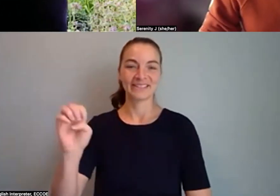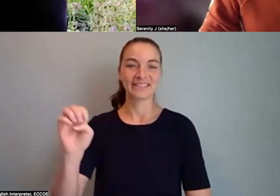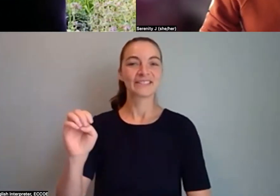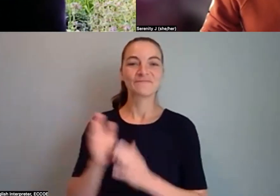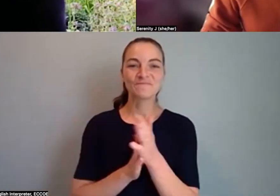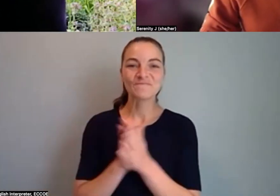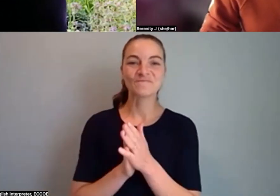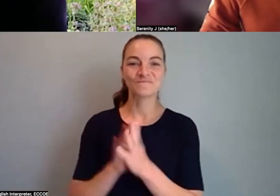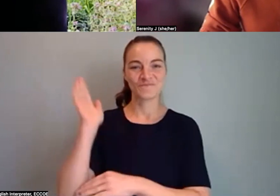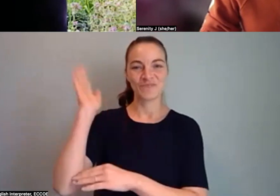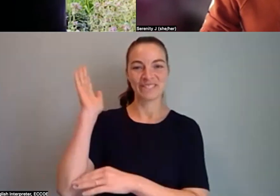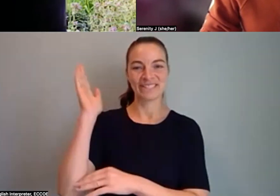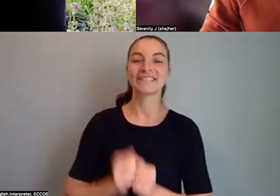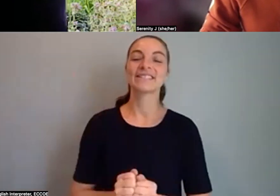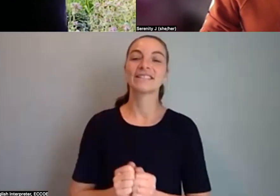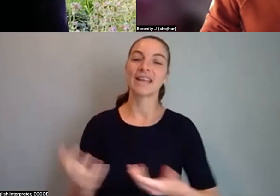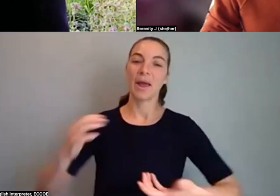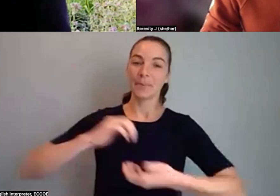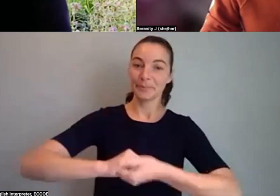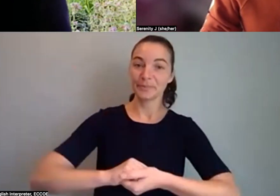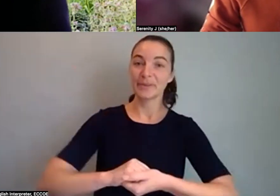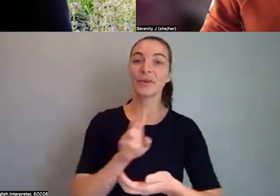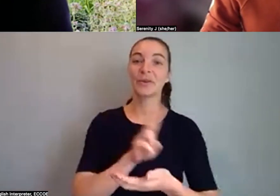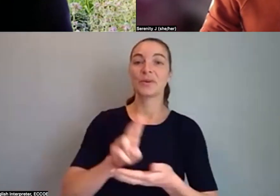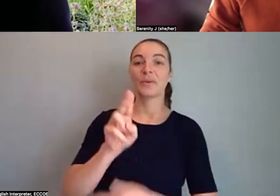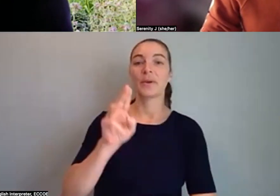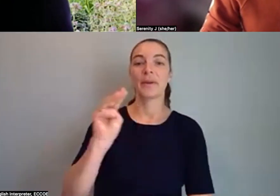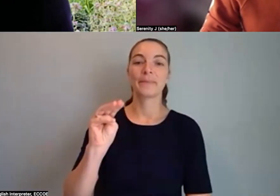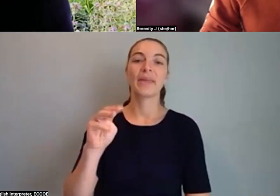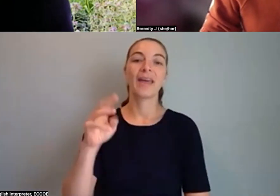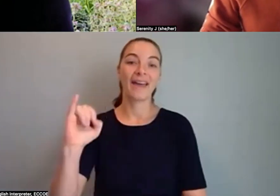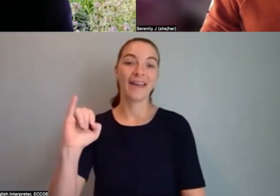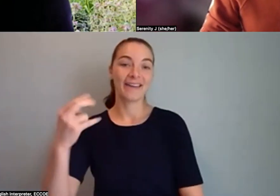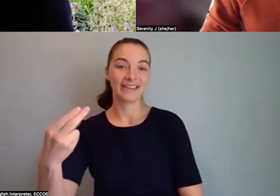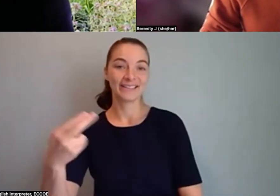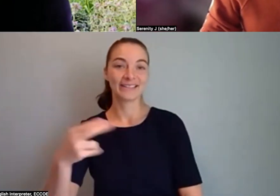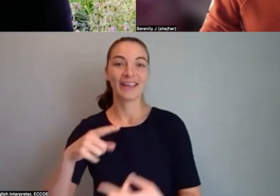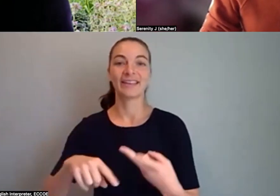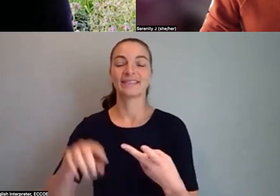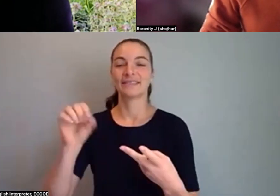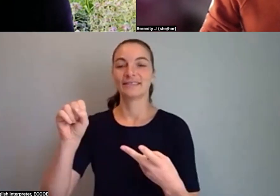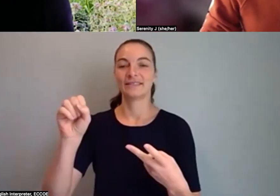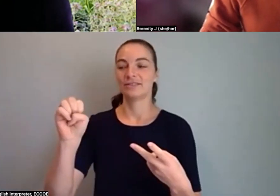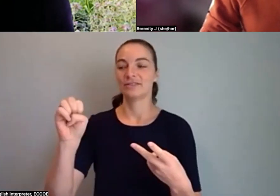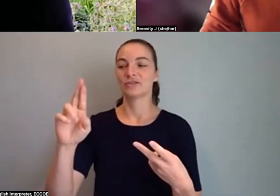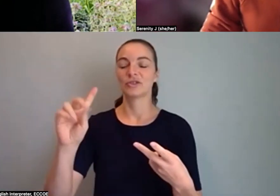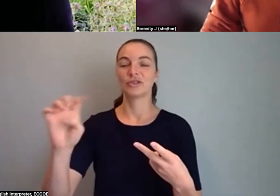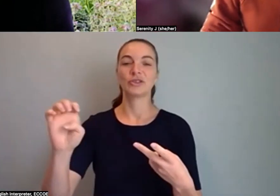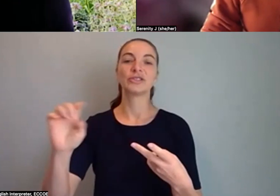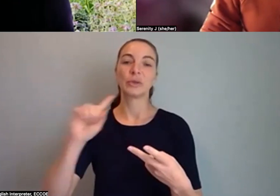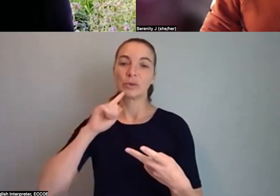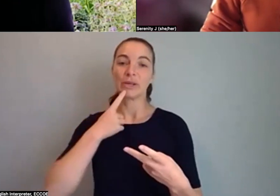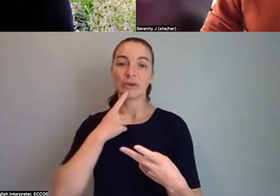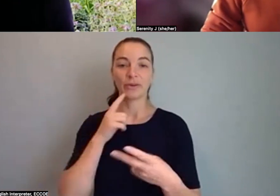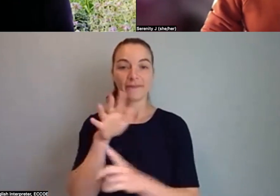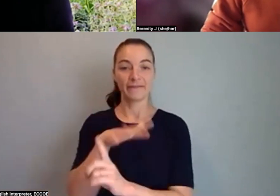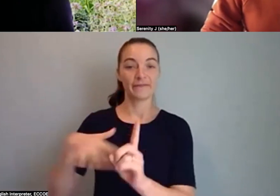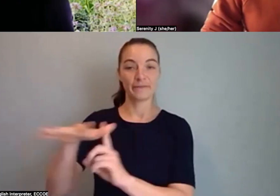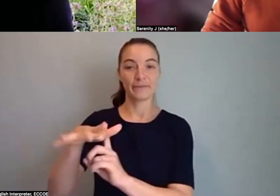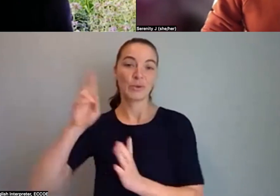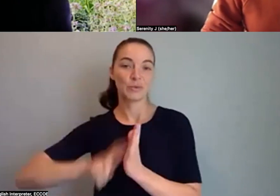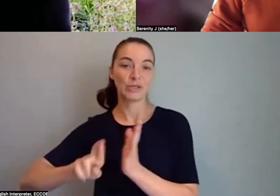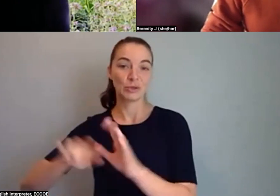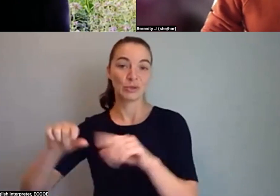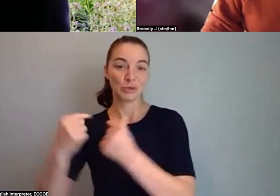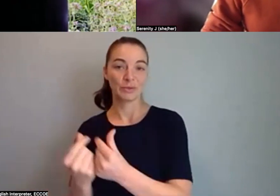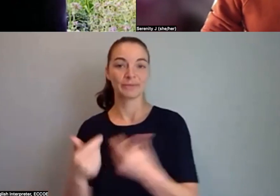joint venture sponsored by the UMIH and SIRG, Critical Environments Research Group. My name is Serenity